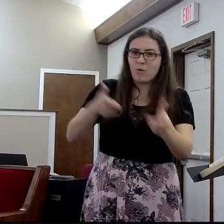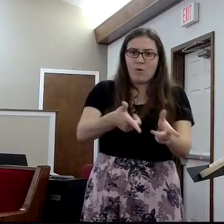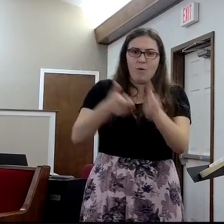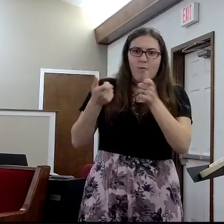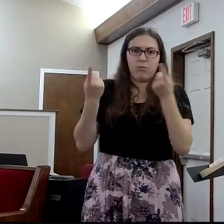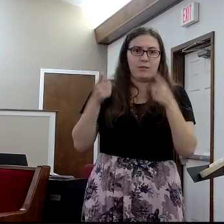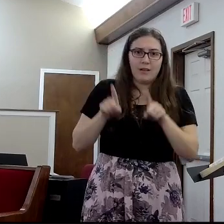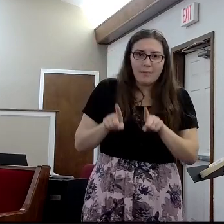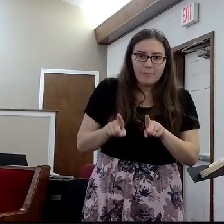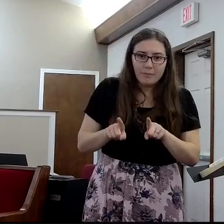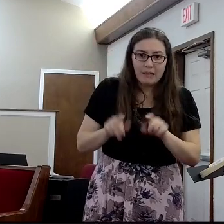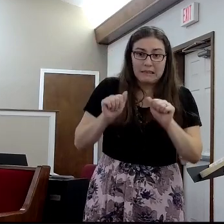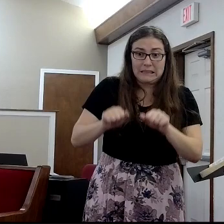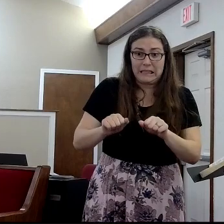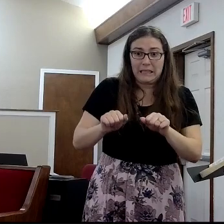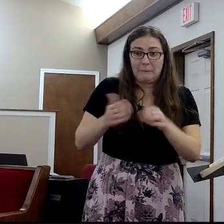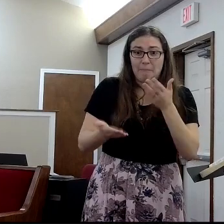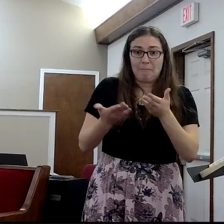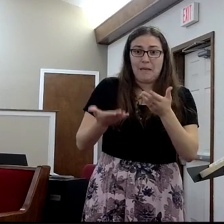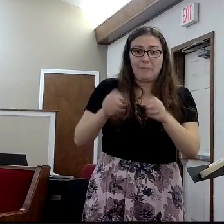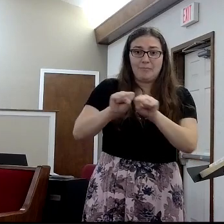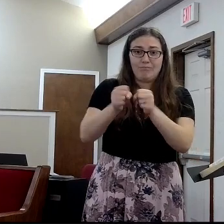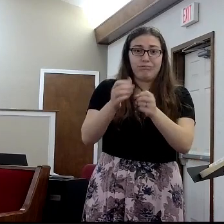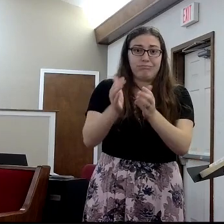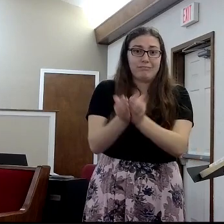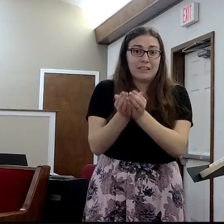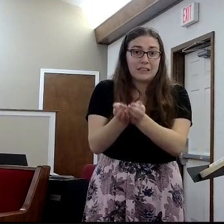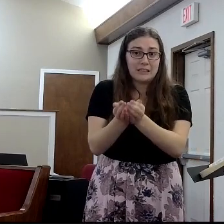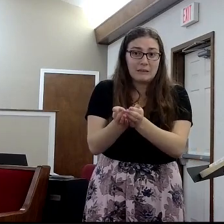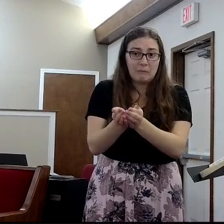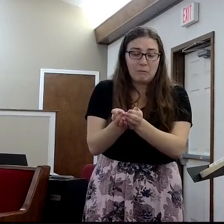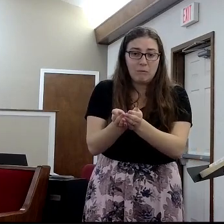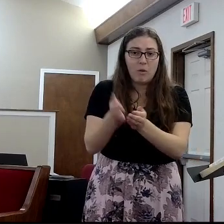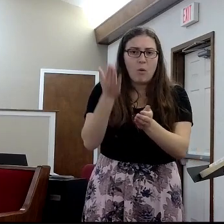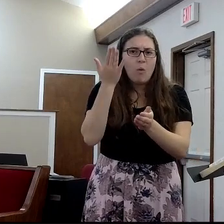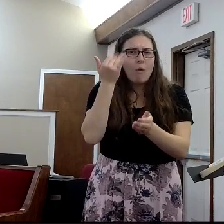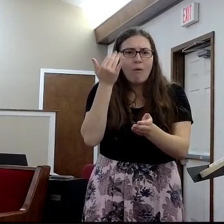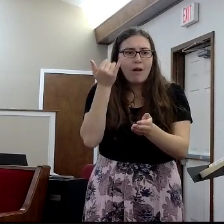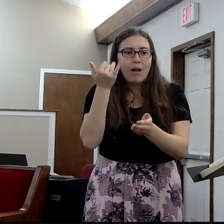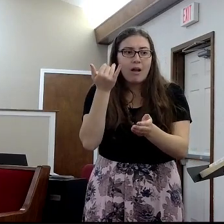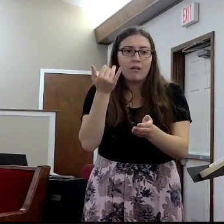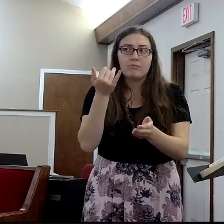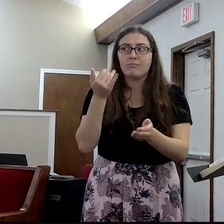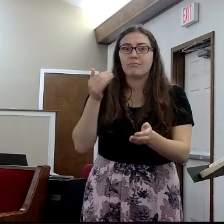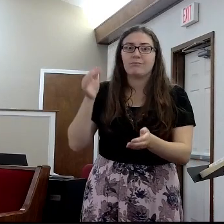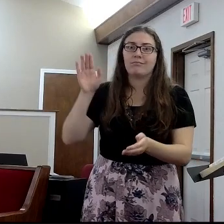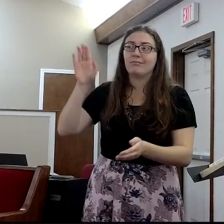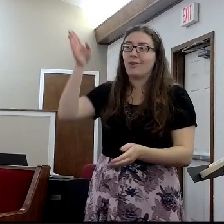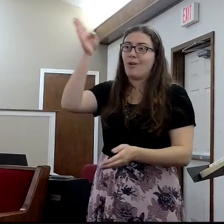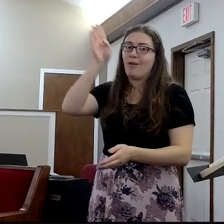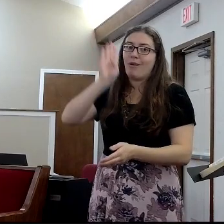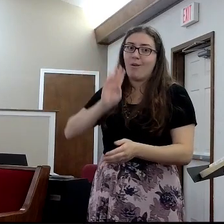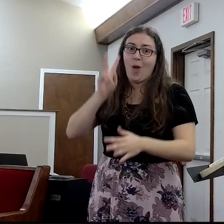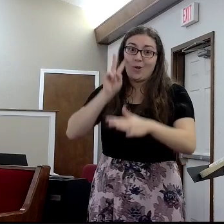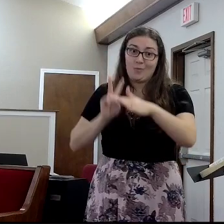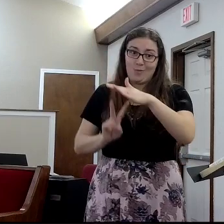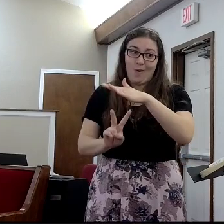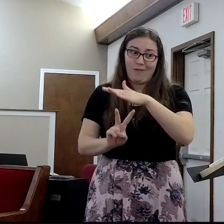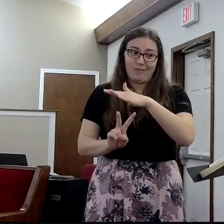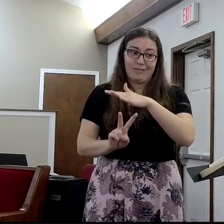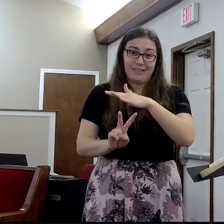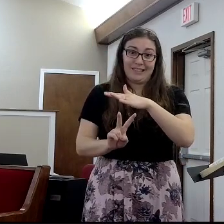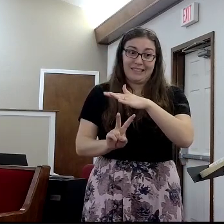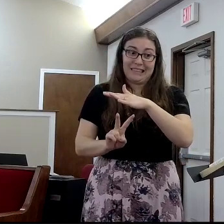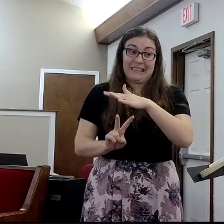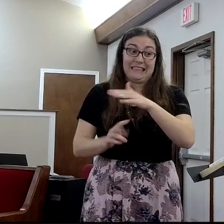storm that came out of nowhere, that could break the ship, is now happening because his prophet is